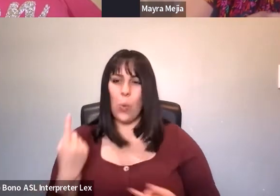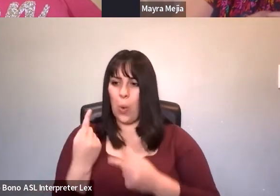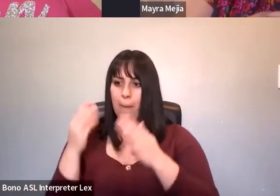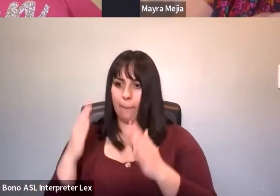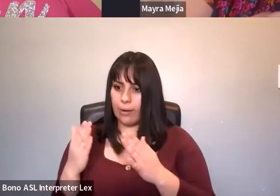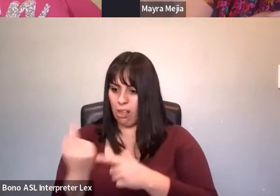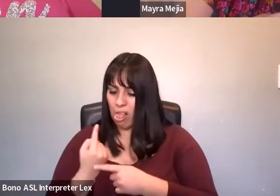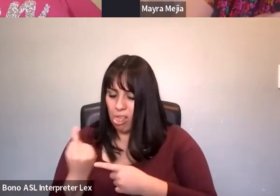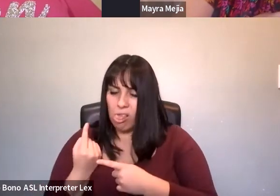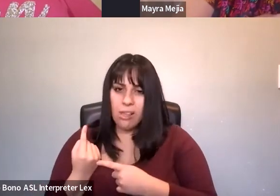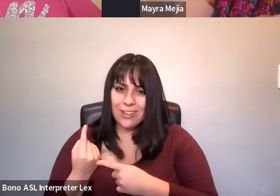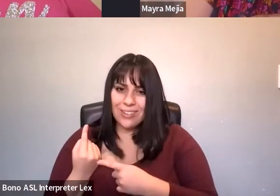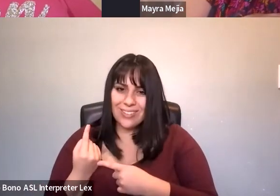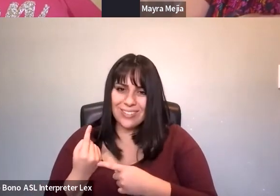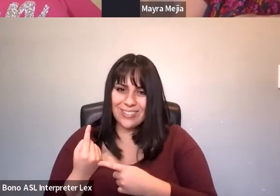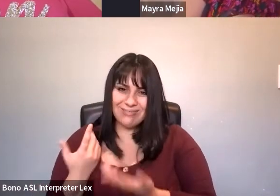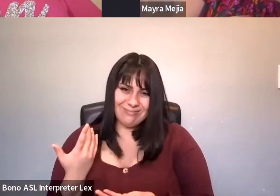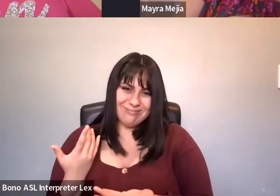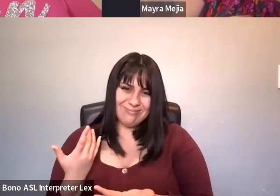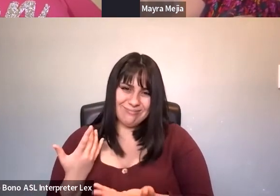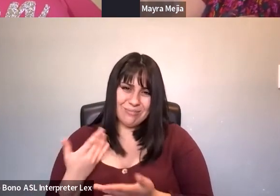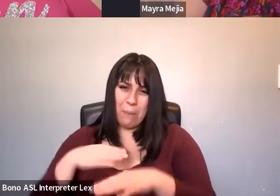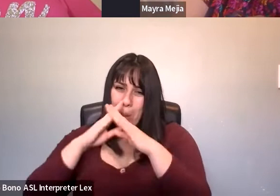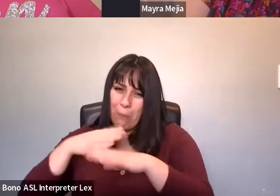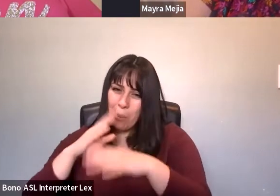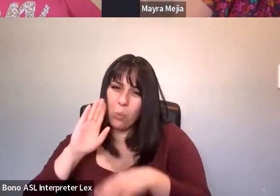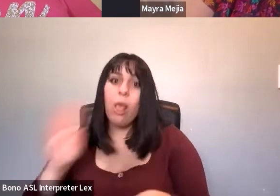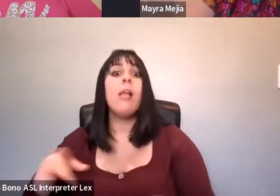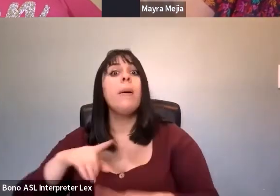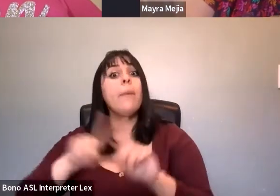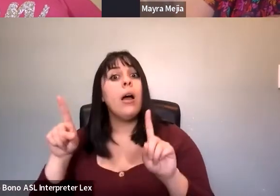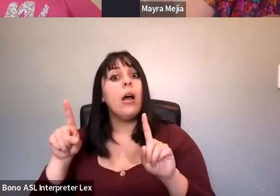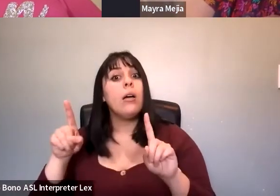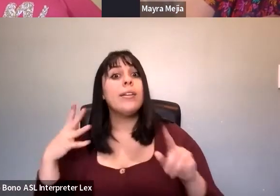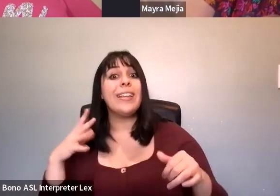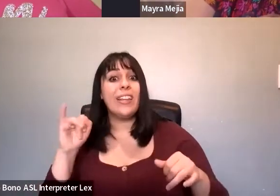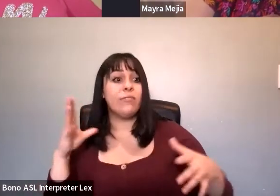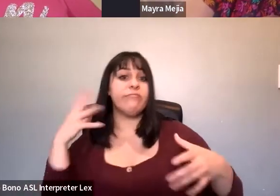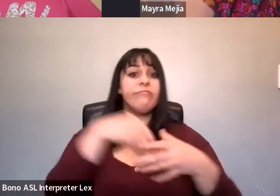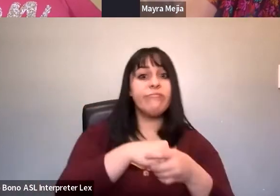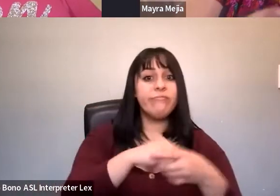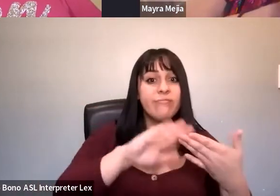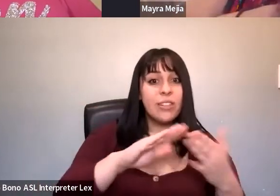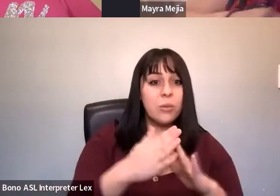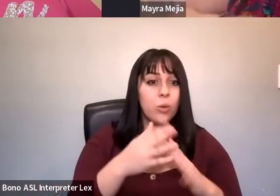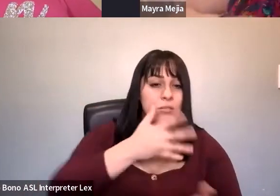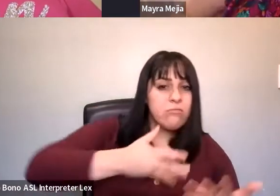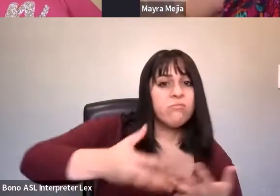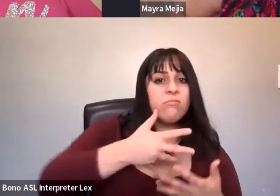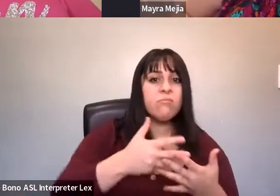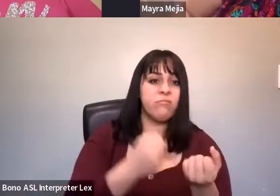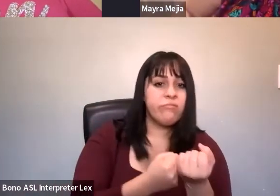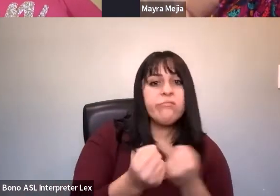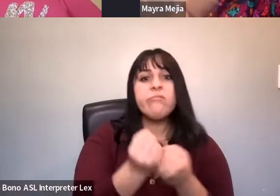But as a community, we're so much stronger. So that's plush. And then for Fat